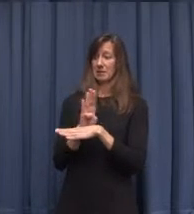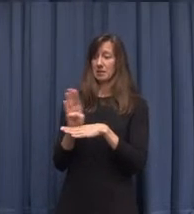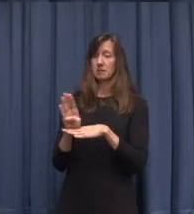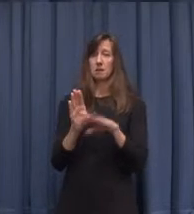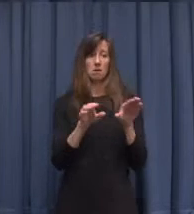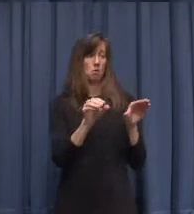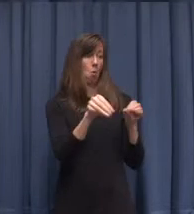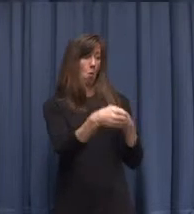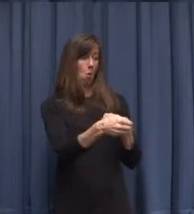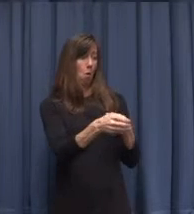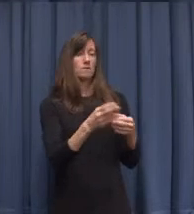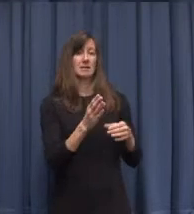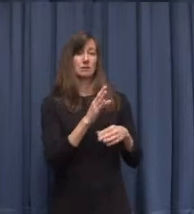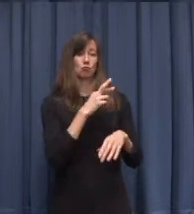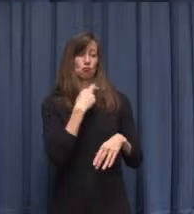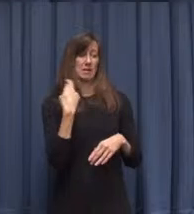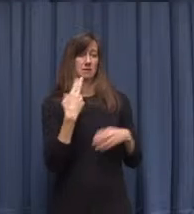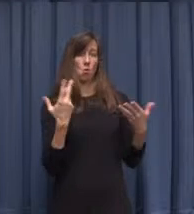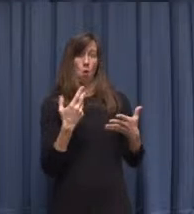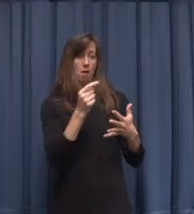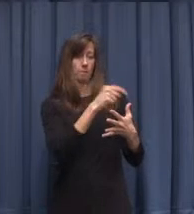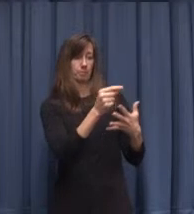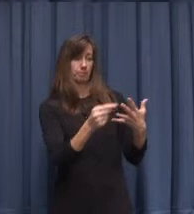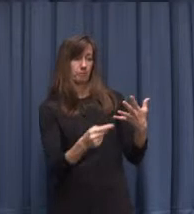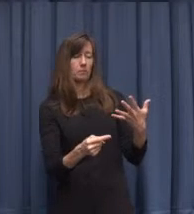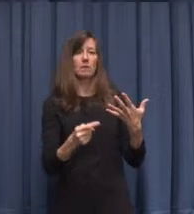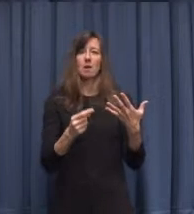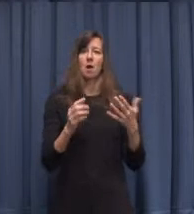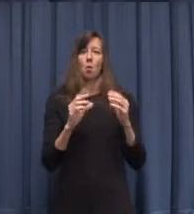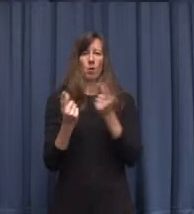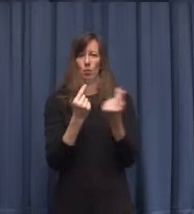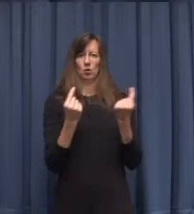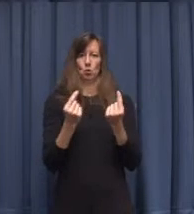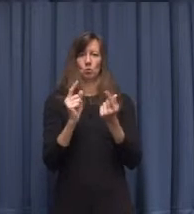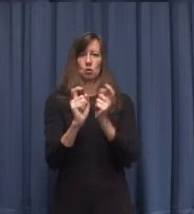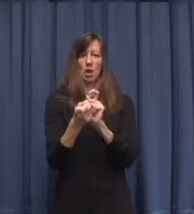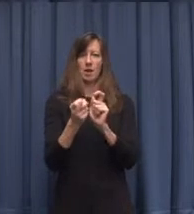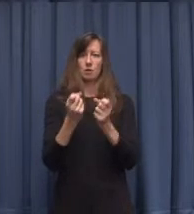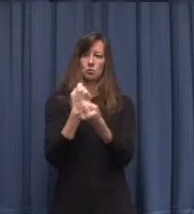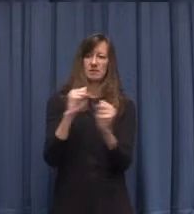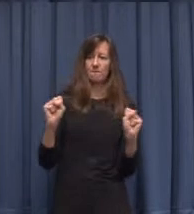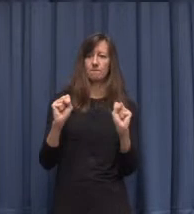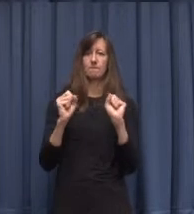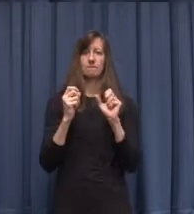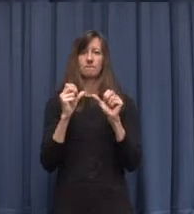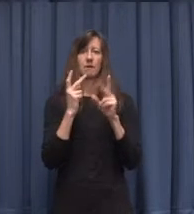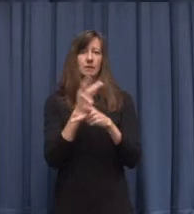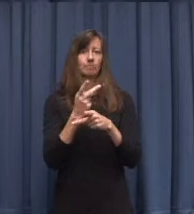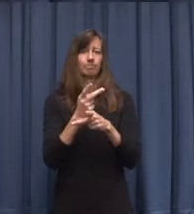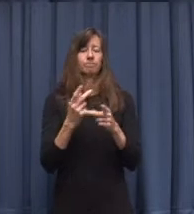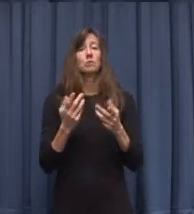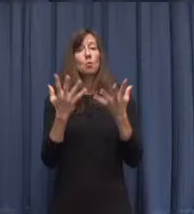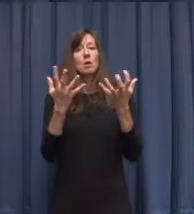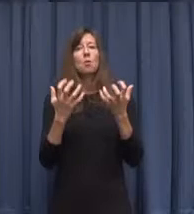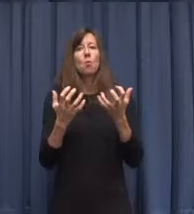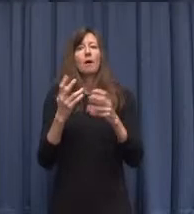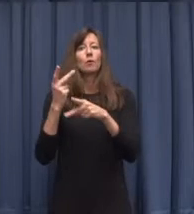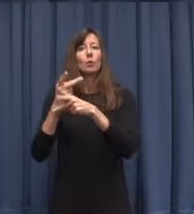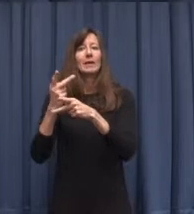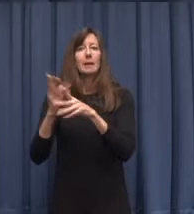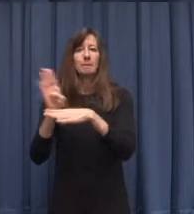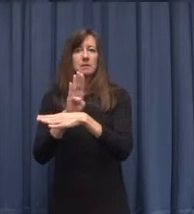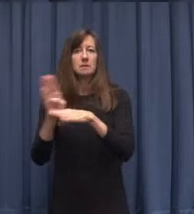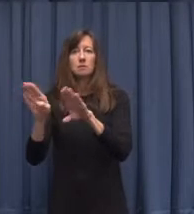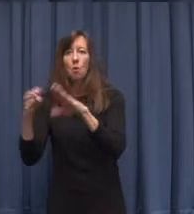of business. We want to keep businesses open, and we want to try to keep schools open, but the only way we can do that is if we